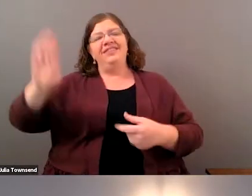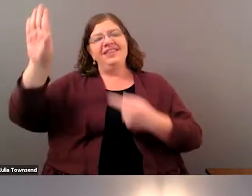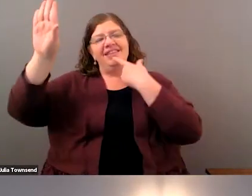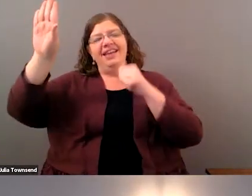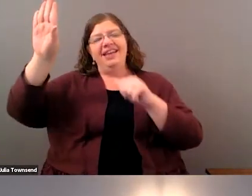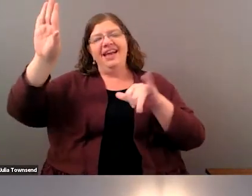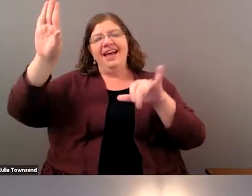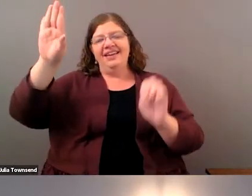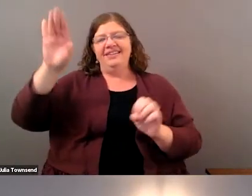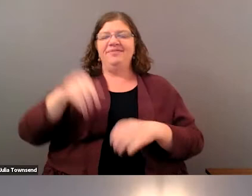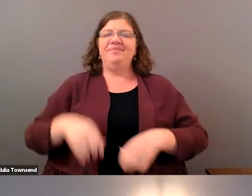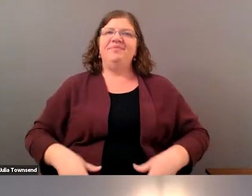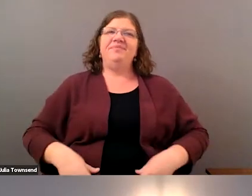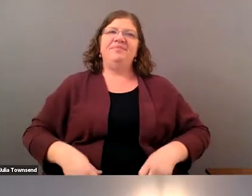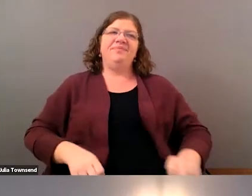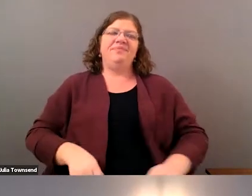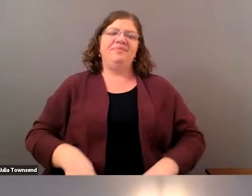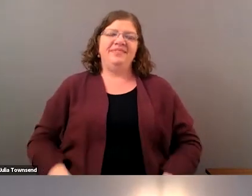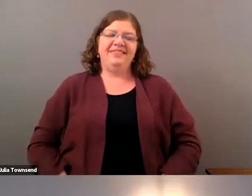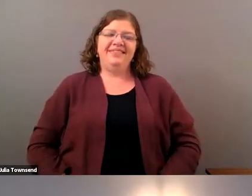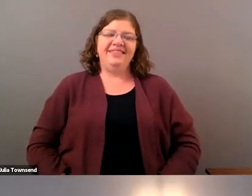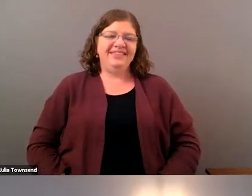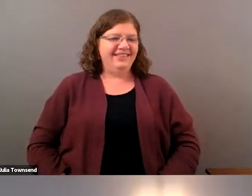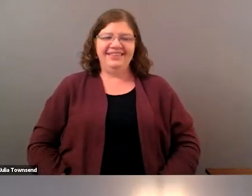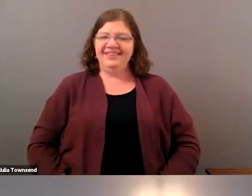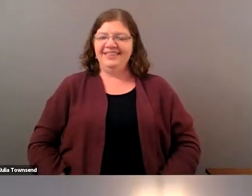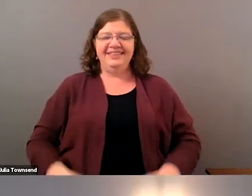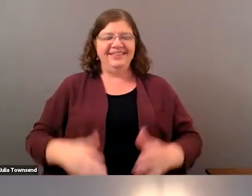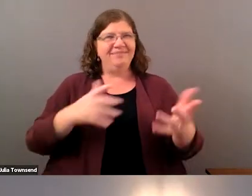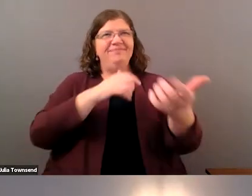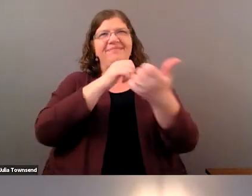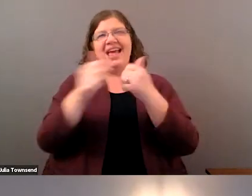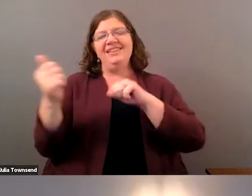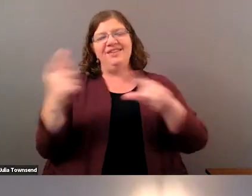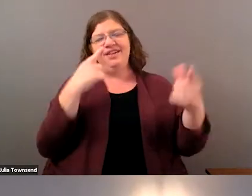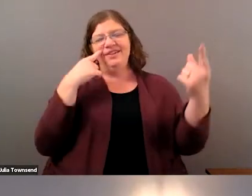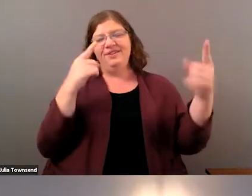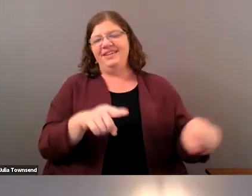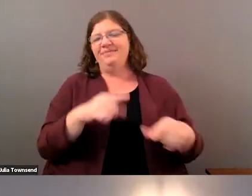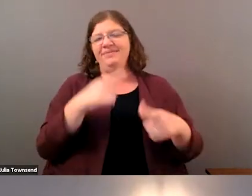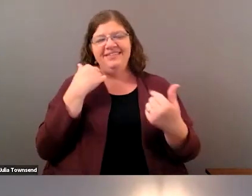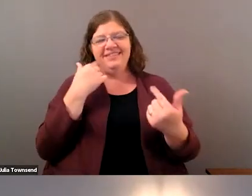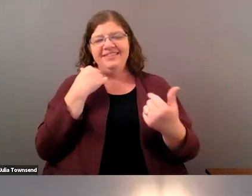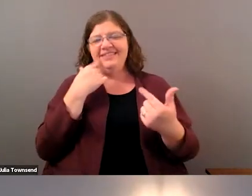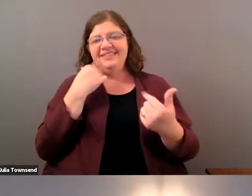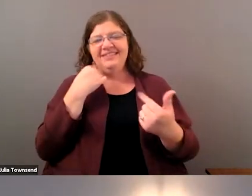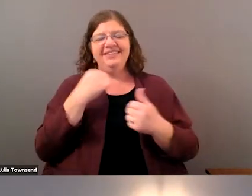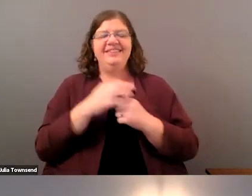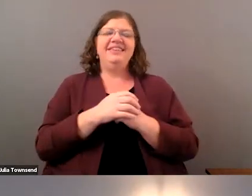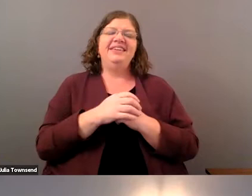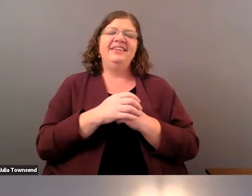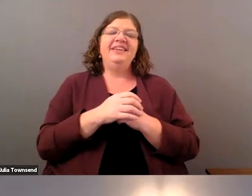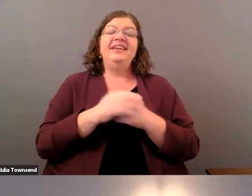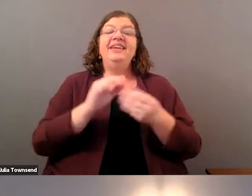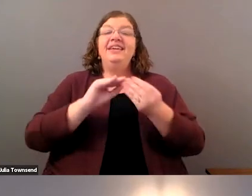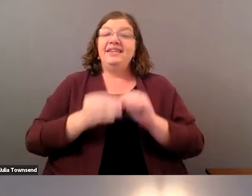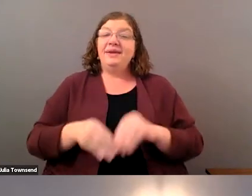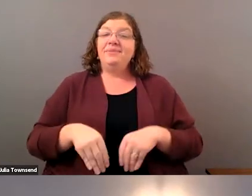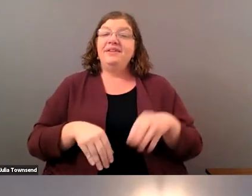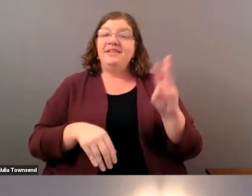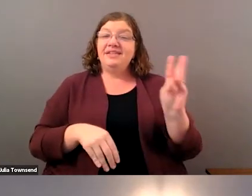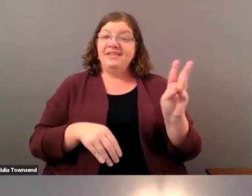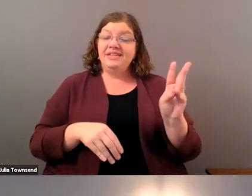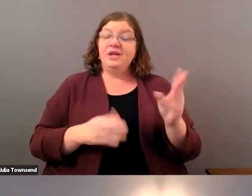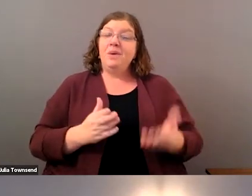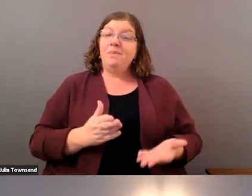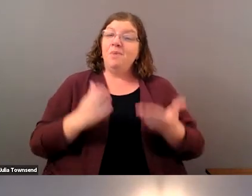aye. Aye. Aye. Motion passes unanimously. Number 6, may I ask for a motion for approval